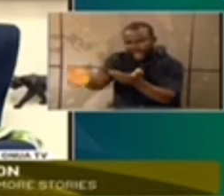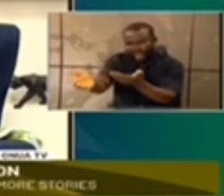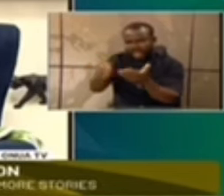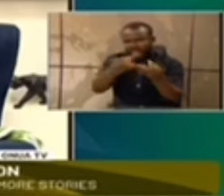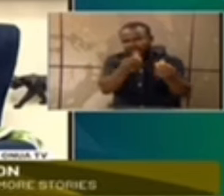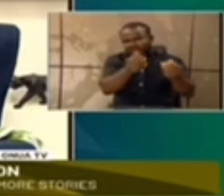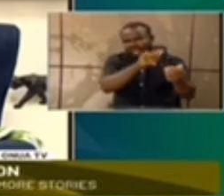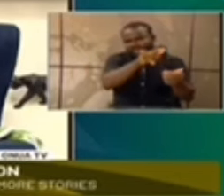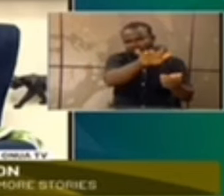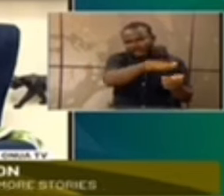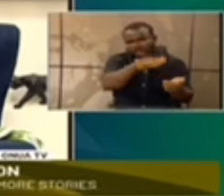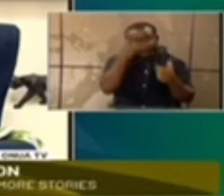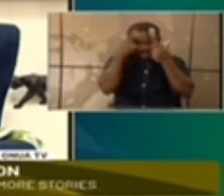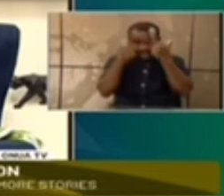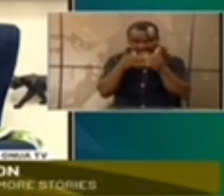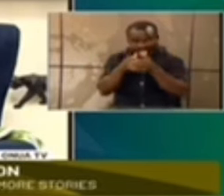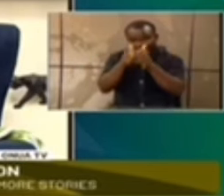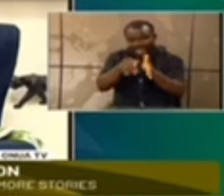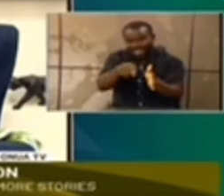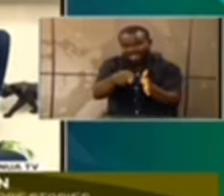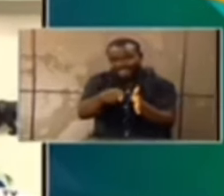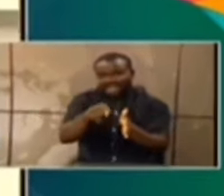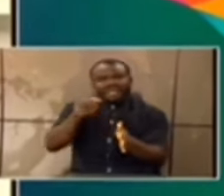company. Eno bua mo na moto ye.